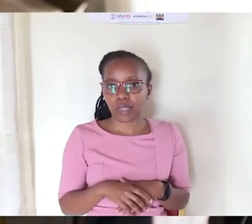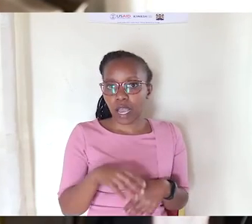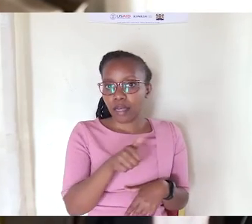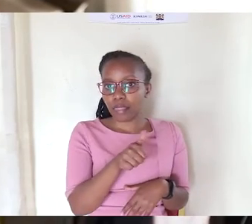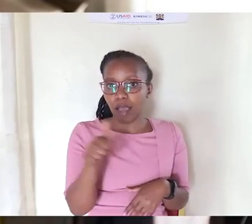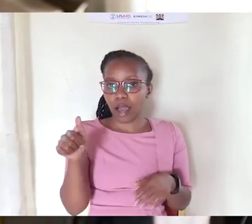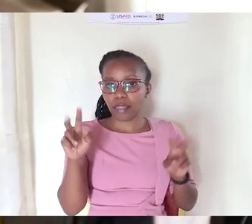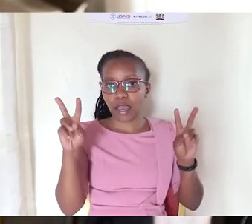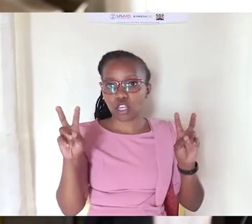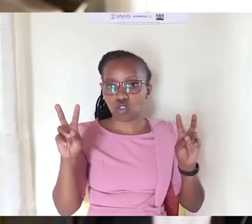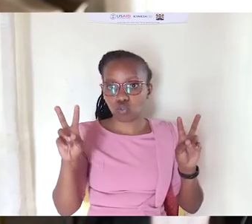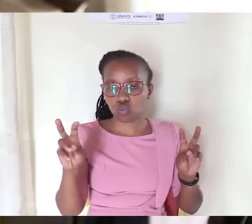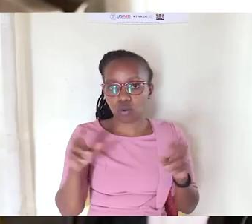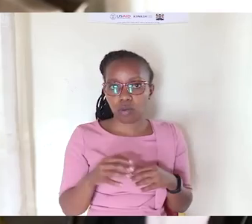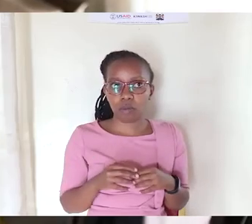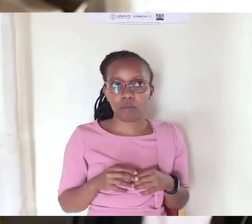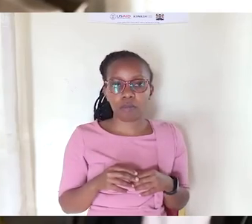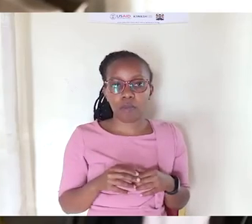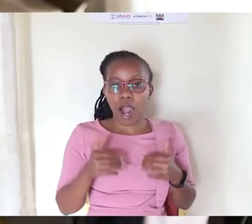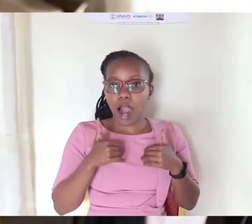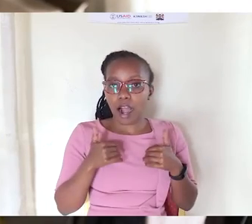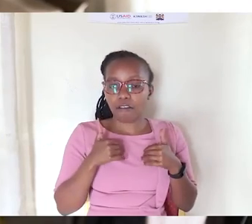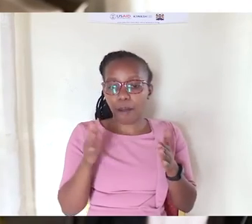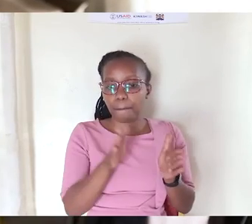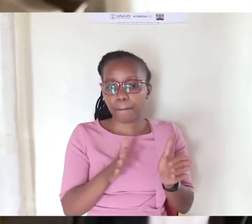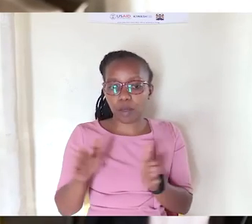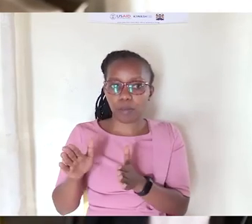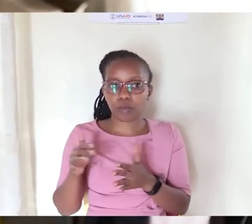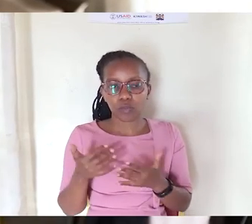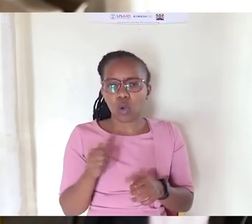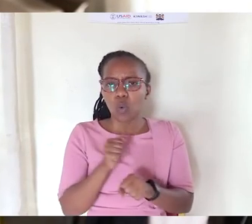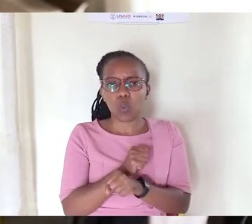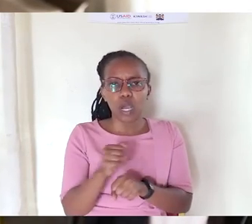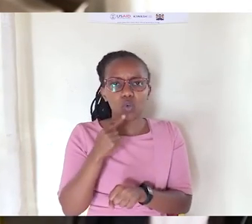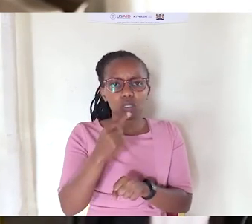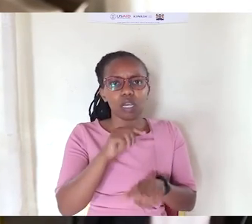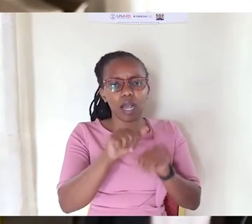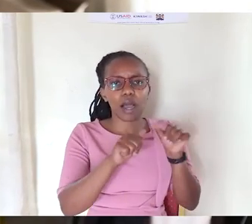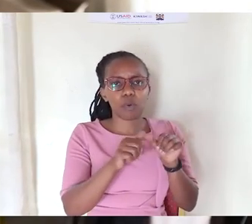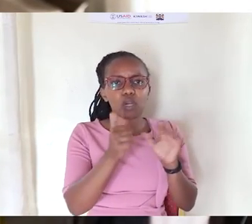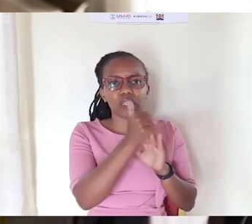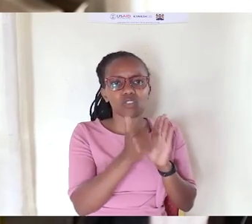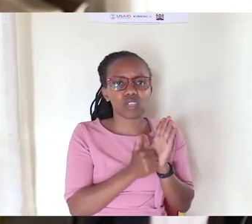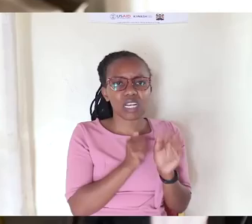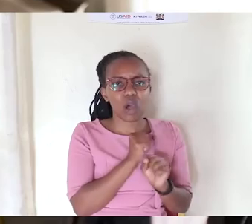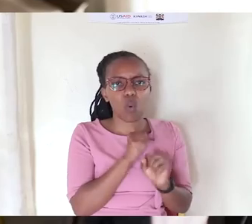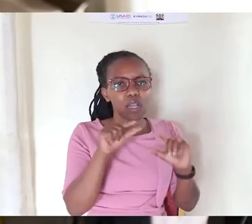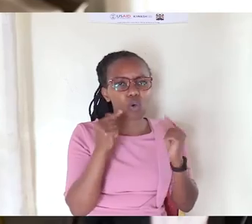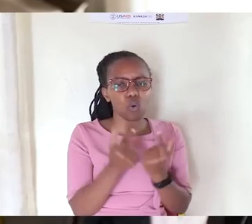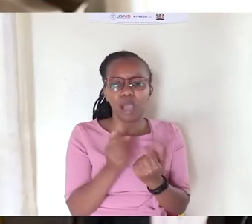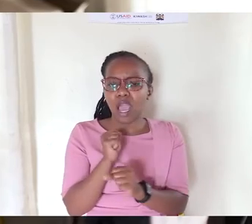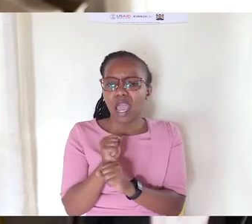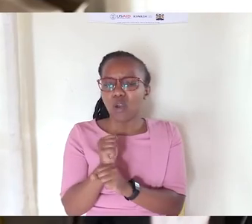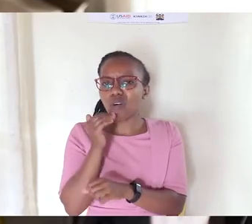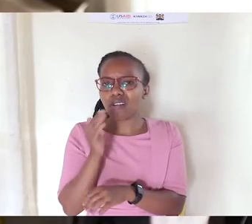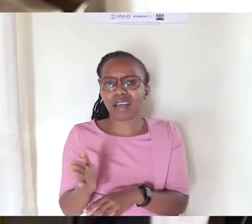is ensuring that we put in place structures. We cannot be talking about a gender sector working group that does not function. So we